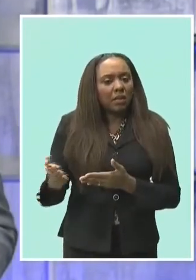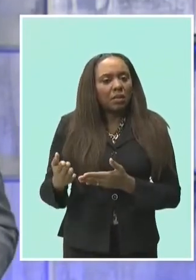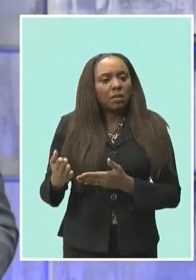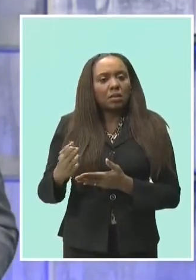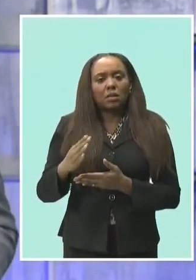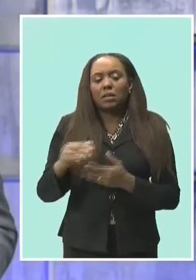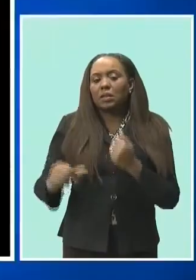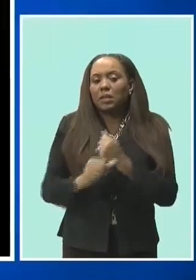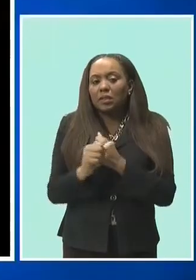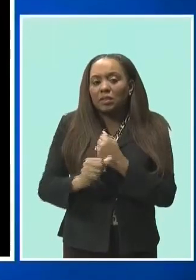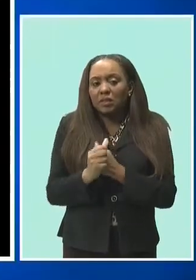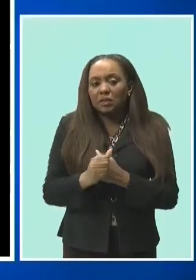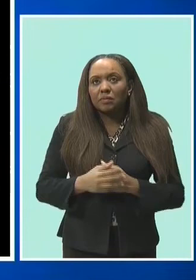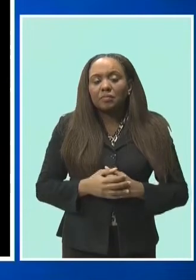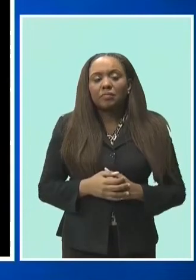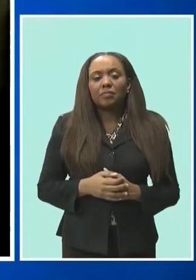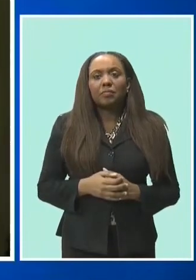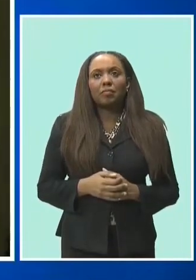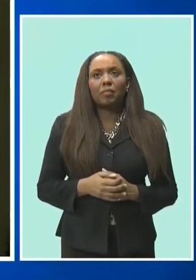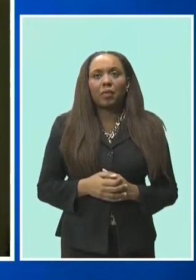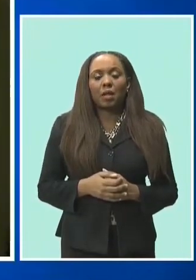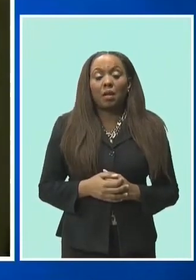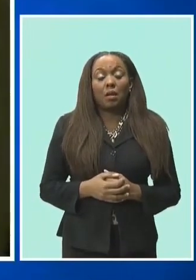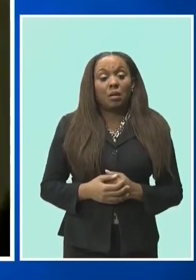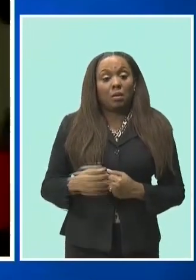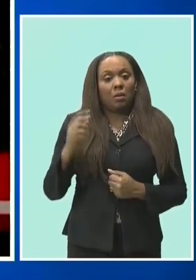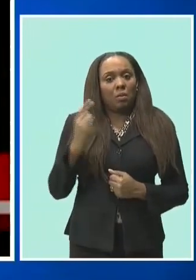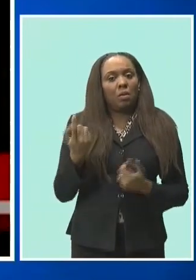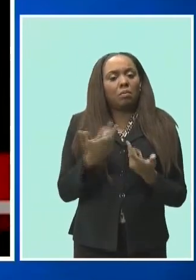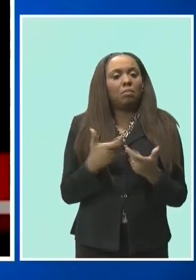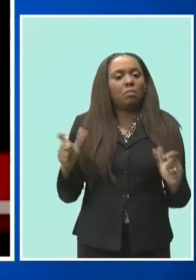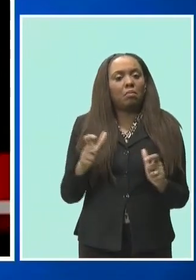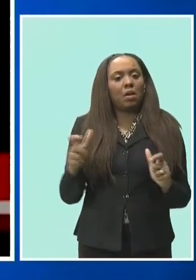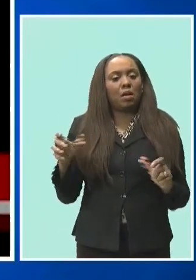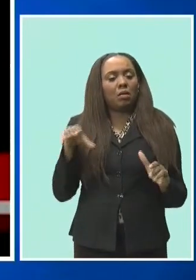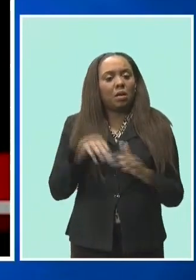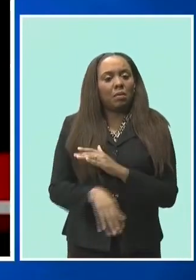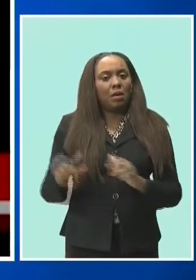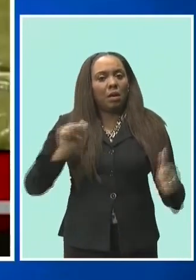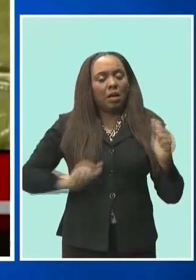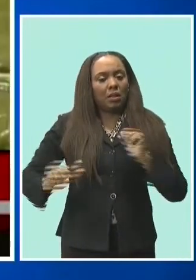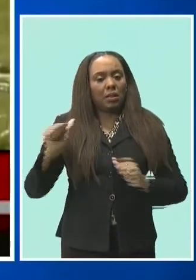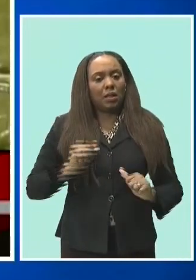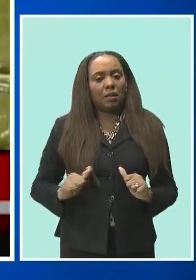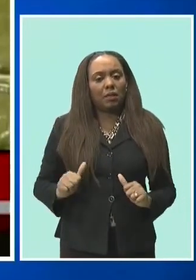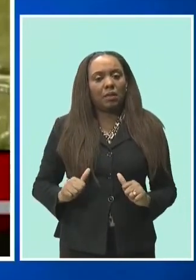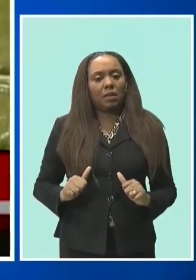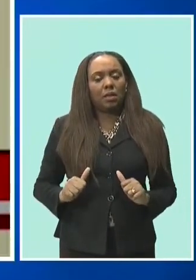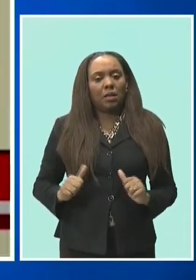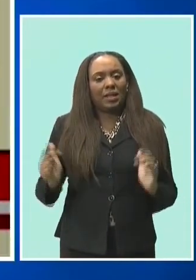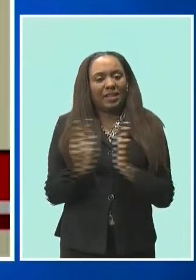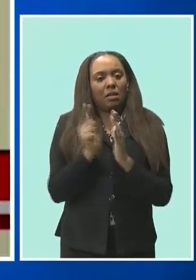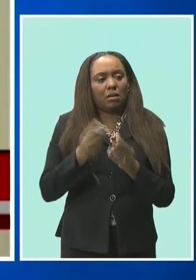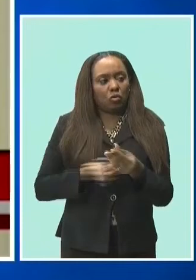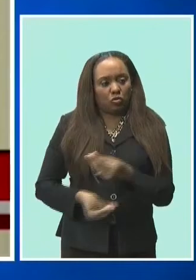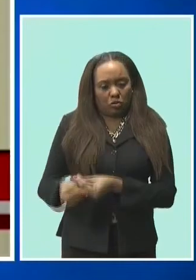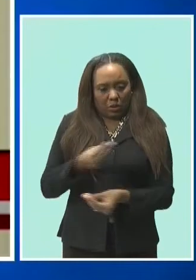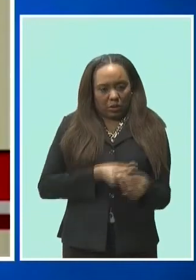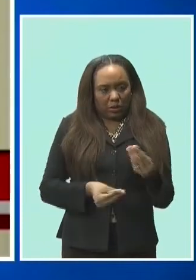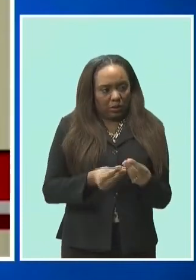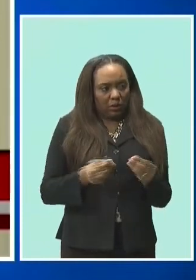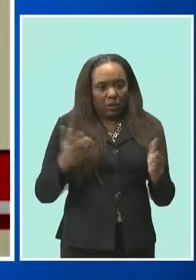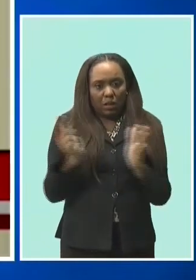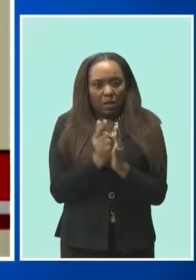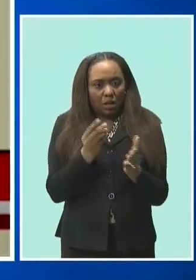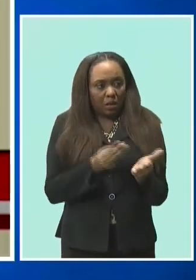TTT. One of the most pervasive forms of corruption and criminal activity in the world today is illicit trade. That's according to